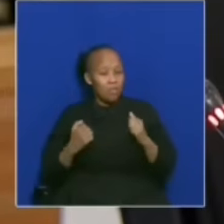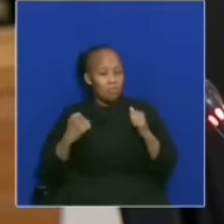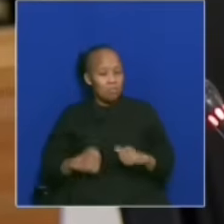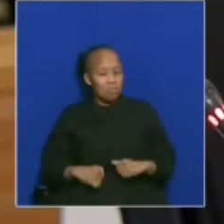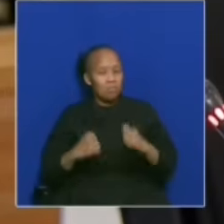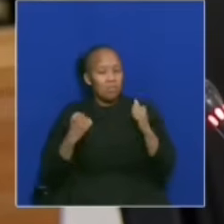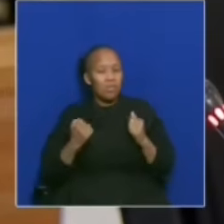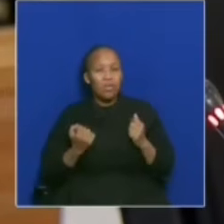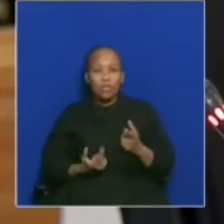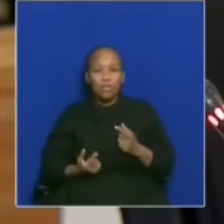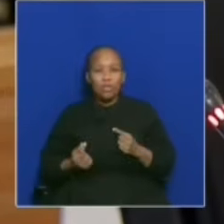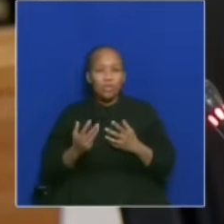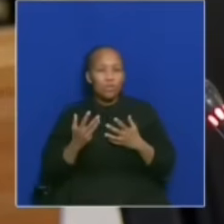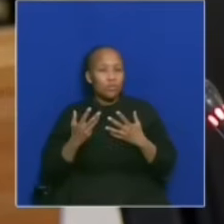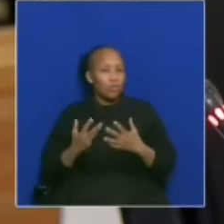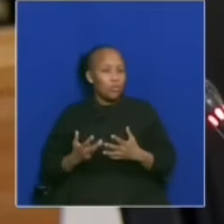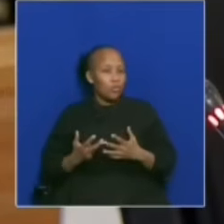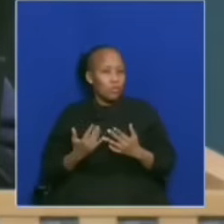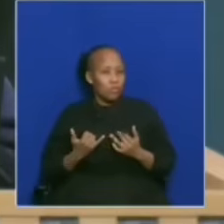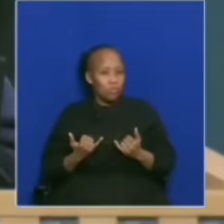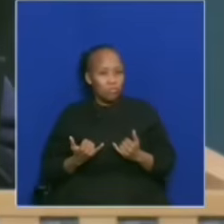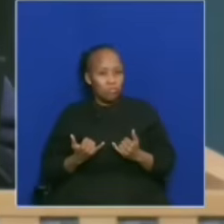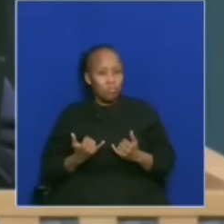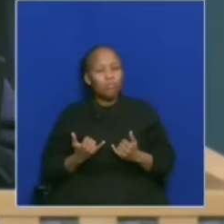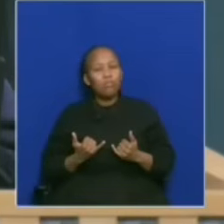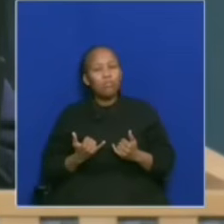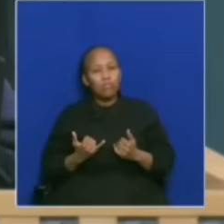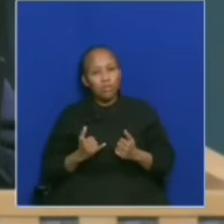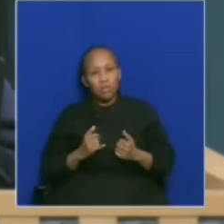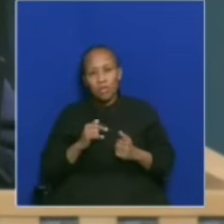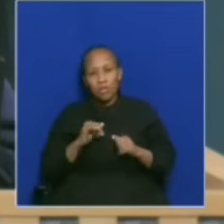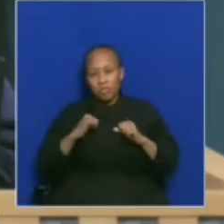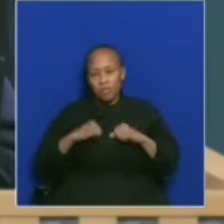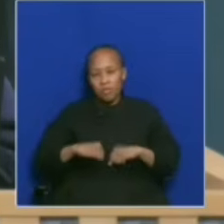and what it purports to permit him to do, we do not know.